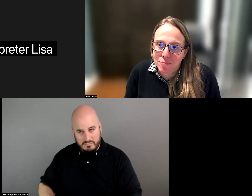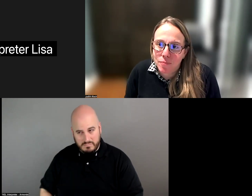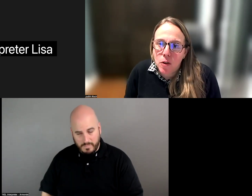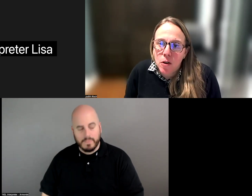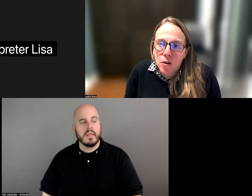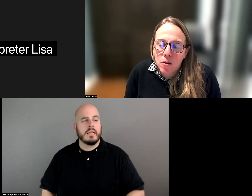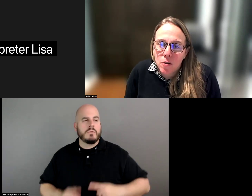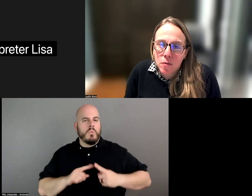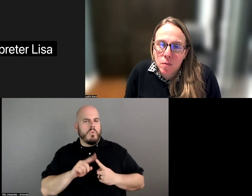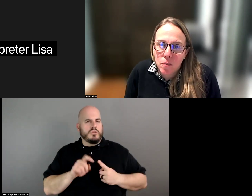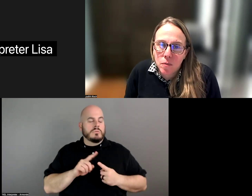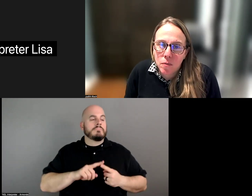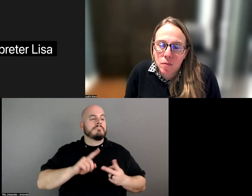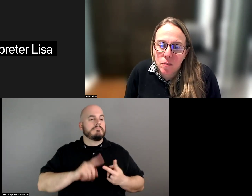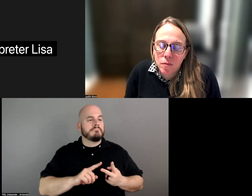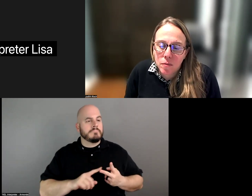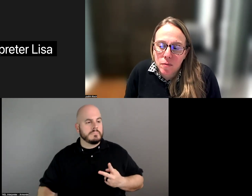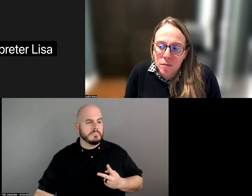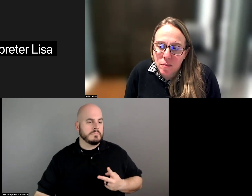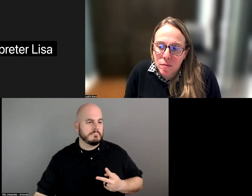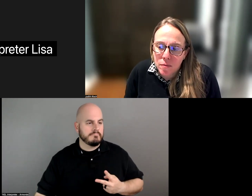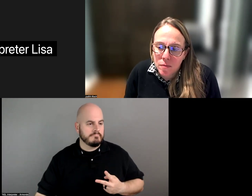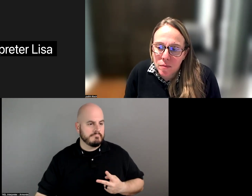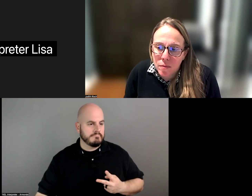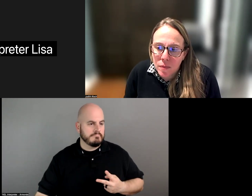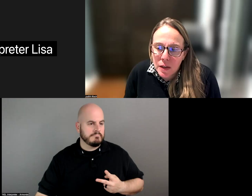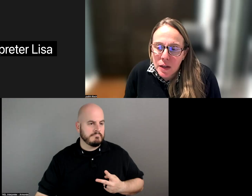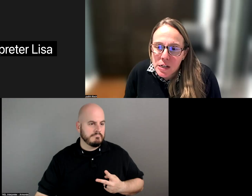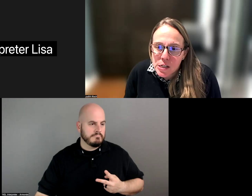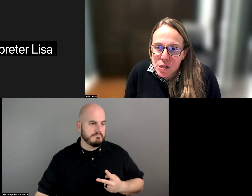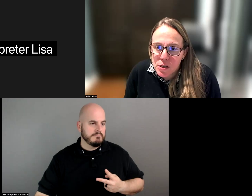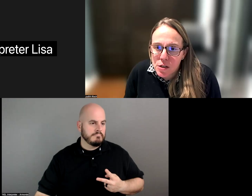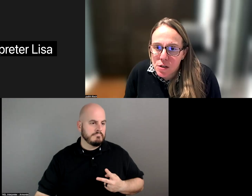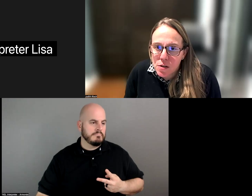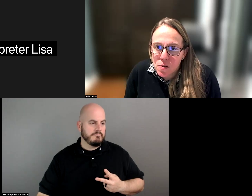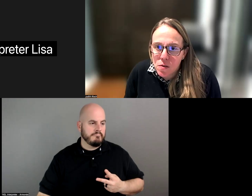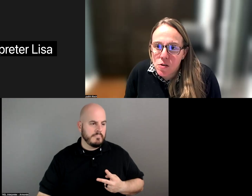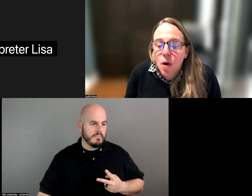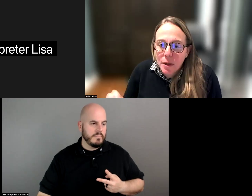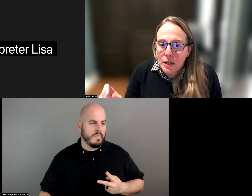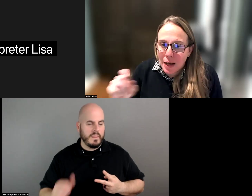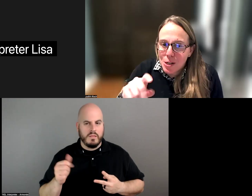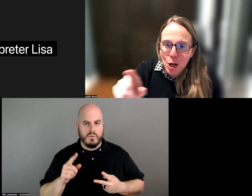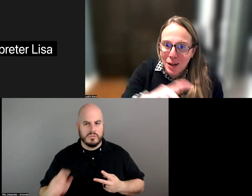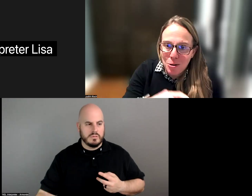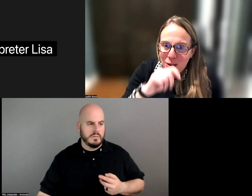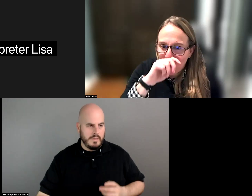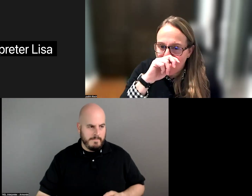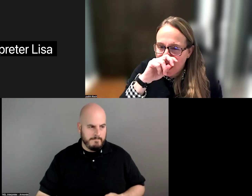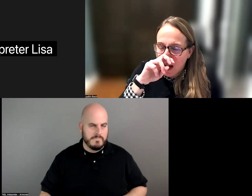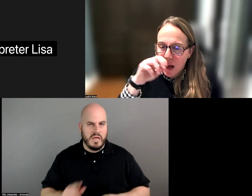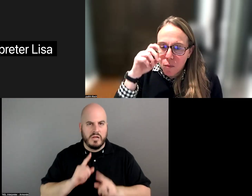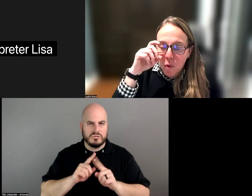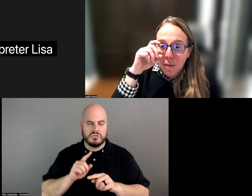another question about archiving that I'm trying to locate so we can curate. So I'll talk and you can